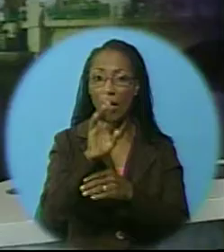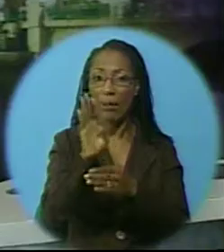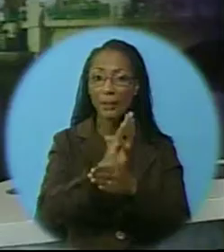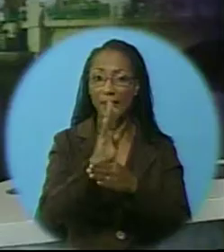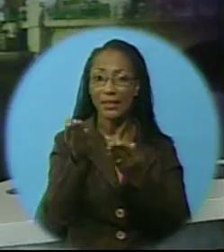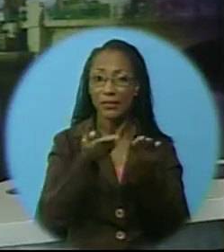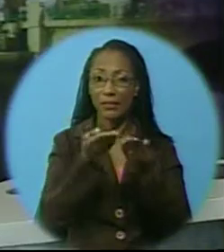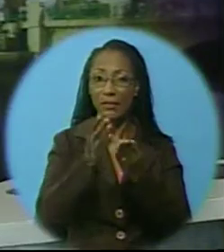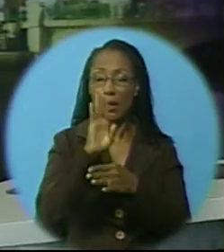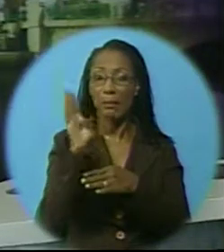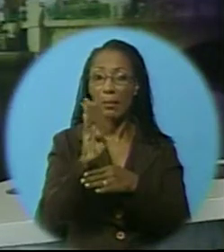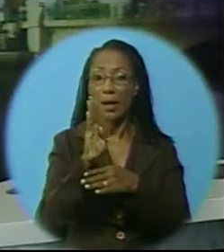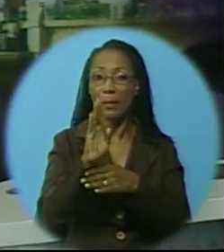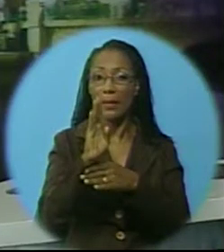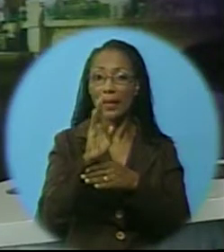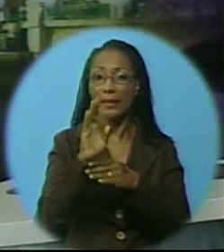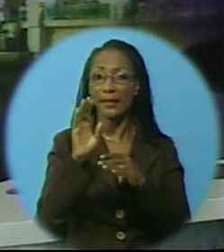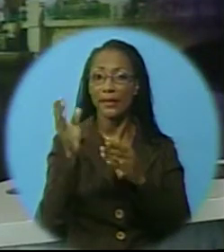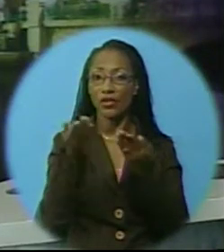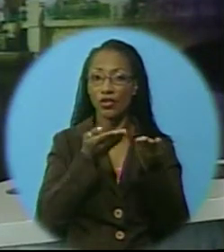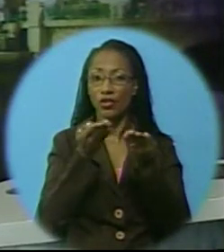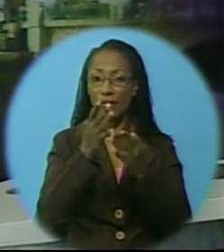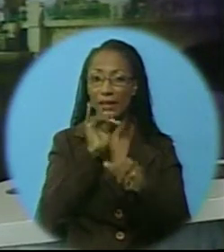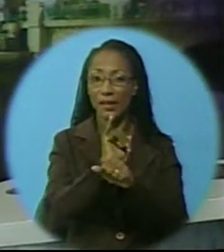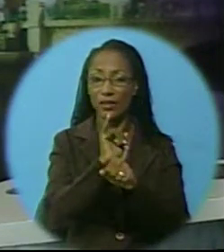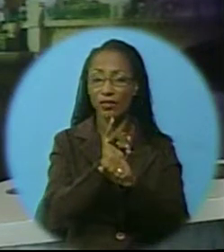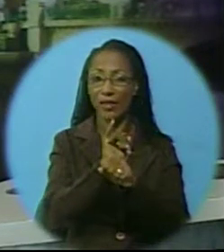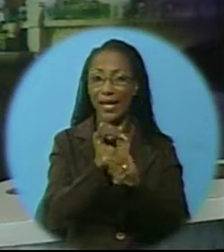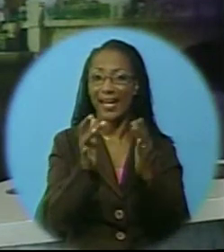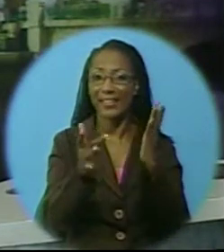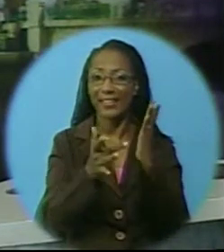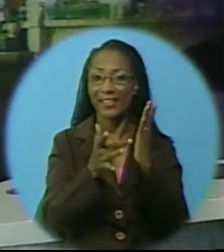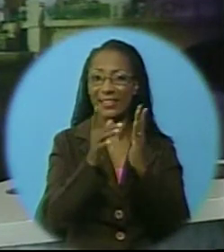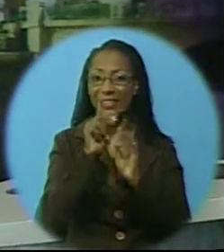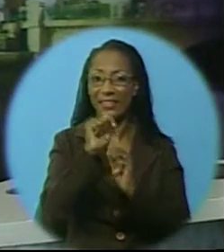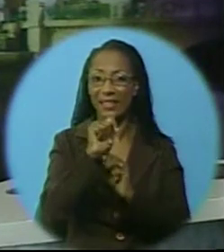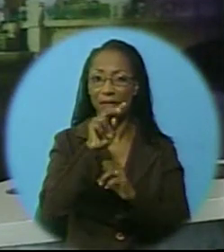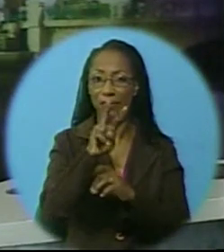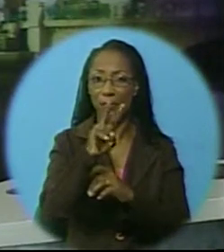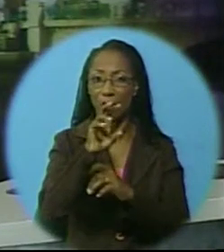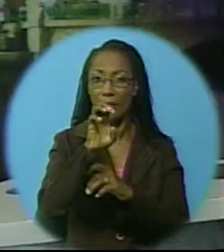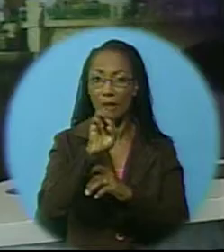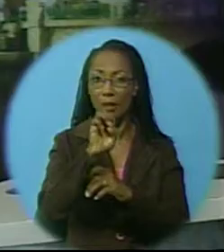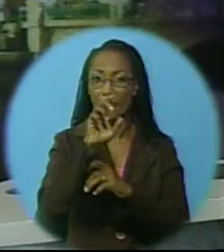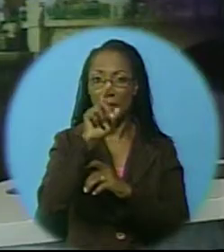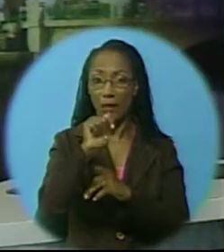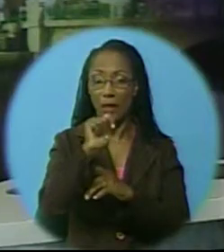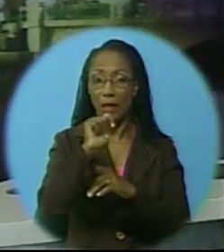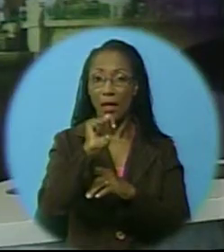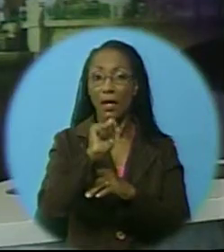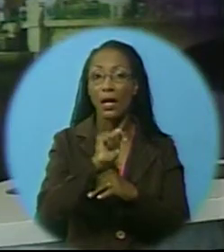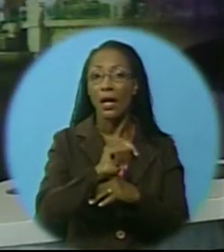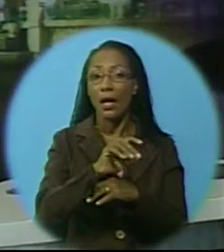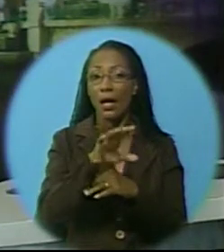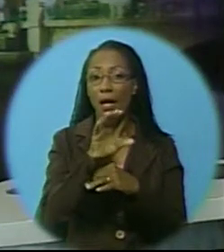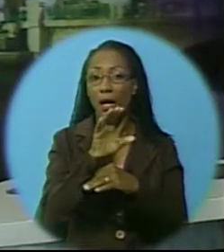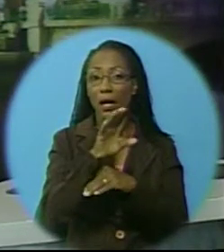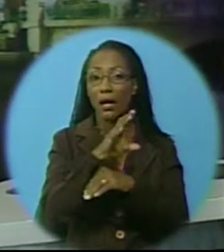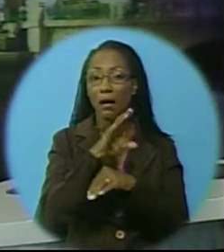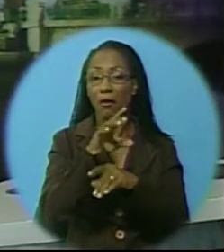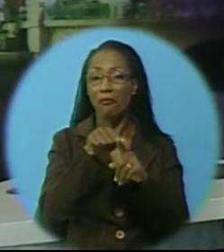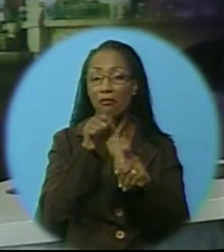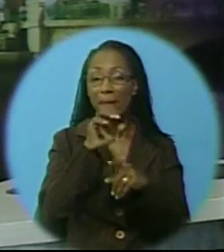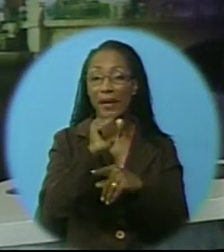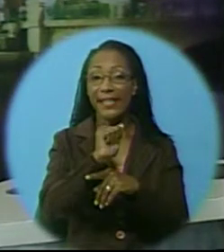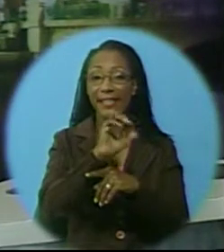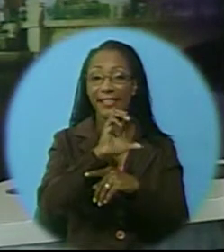Services, the Barbados Coalition of Service Industries, and the Technical and Vocational Education and Training Council. According